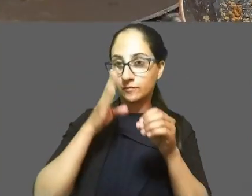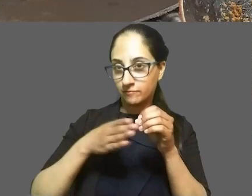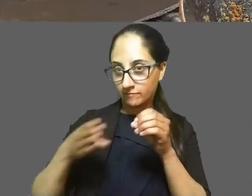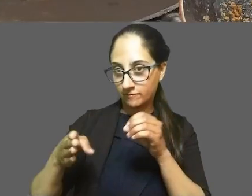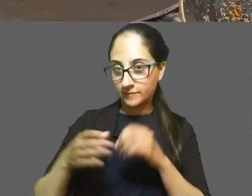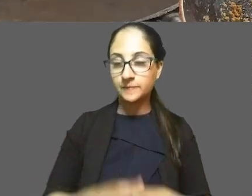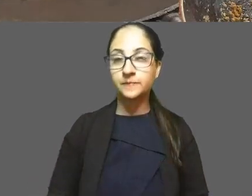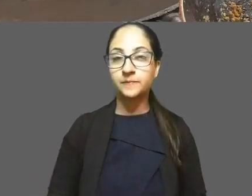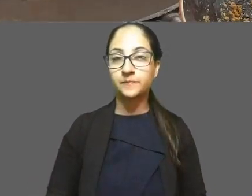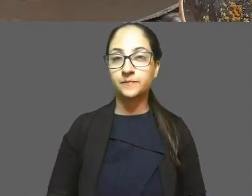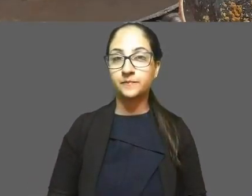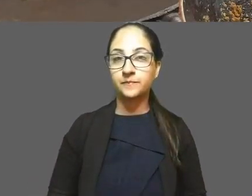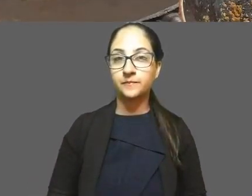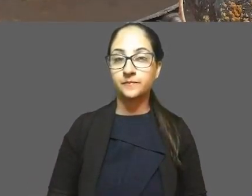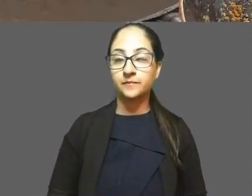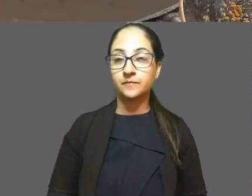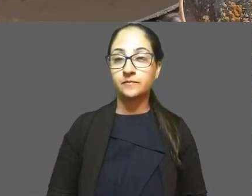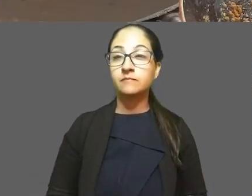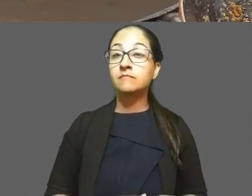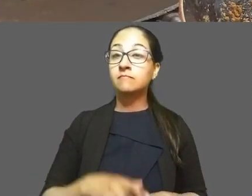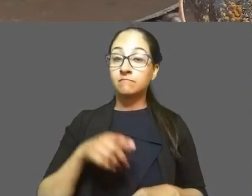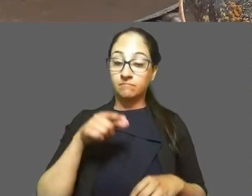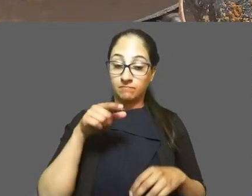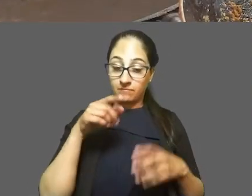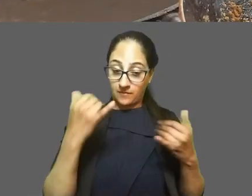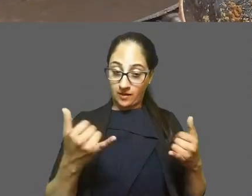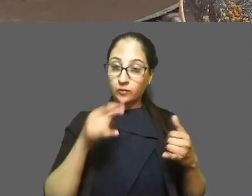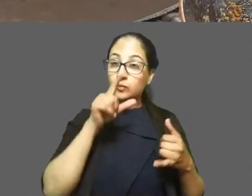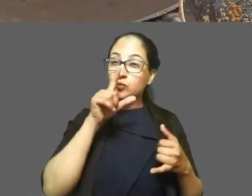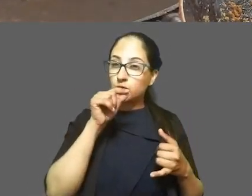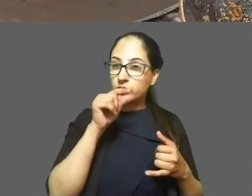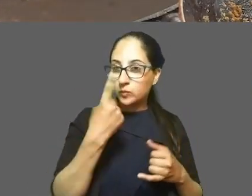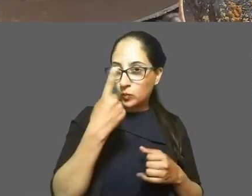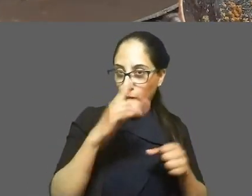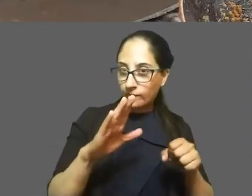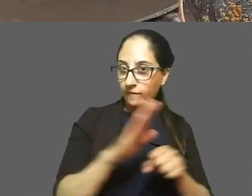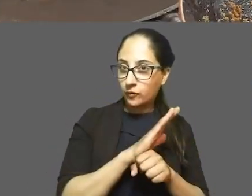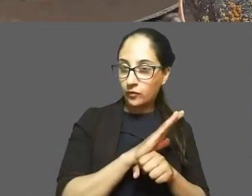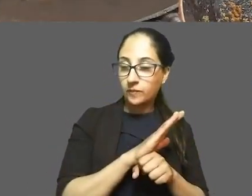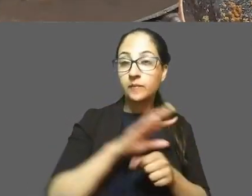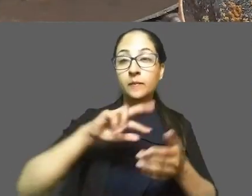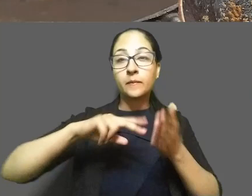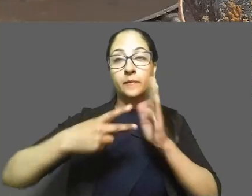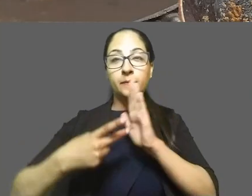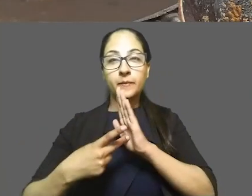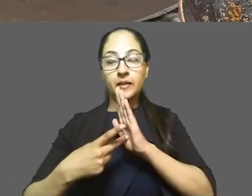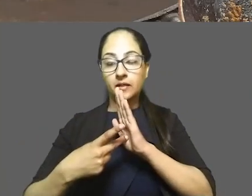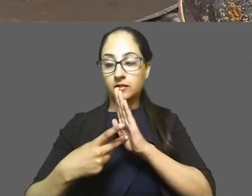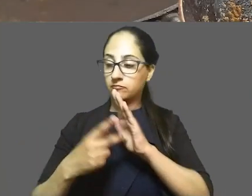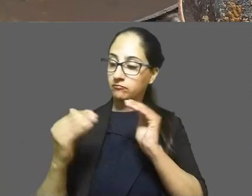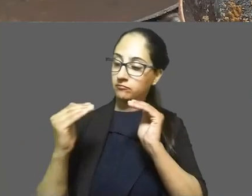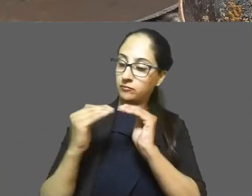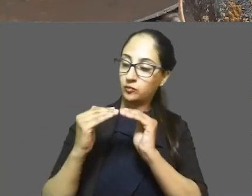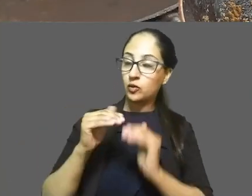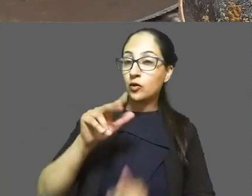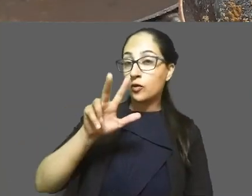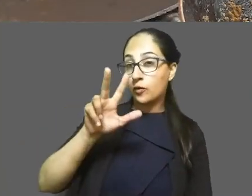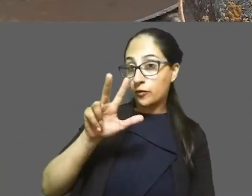is add the tomatoes. Now here for one whole chicken, I'm going to be using